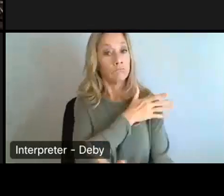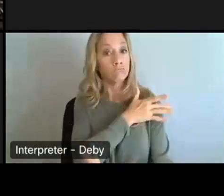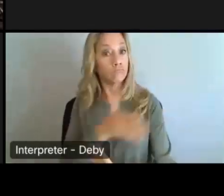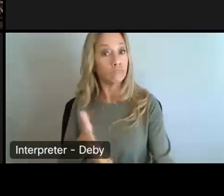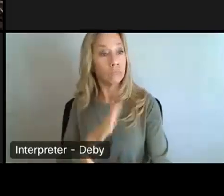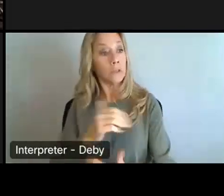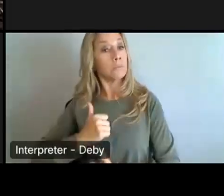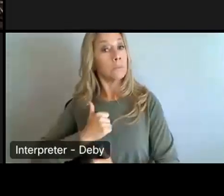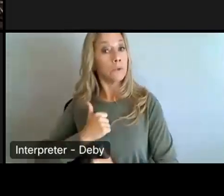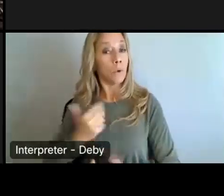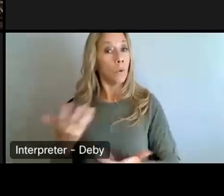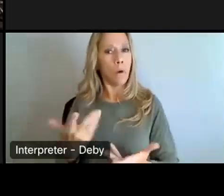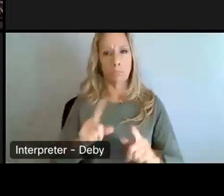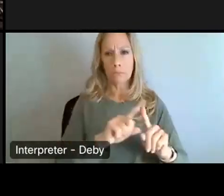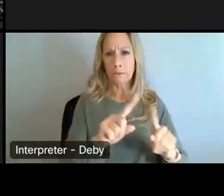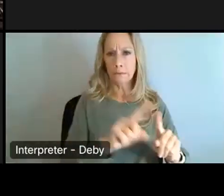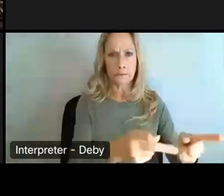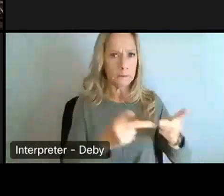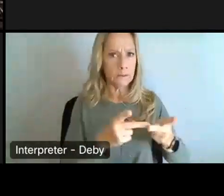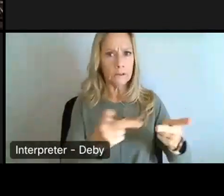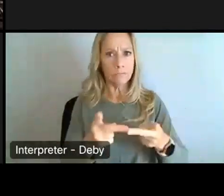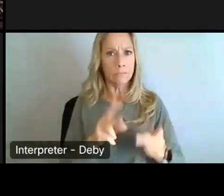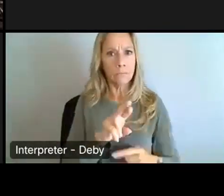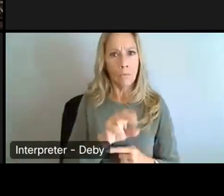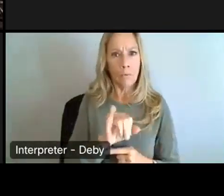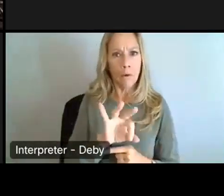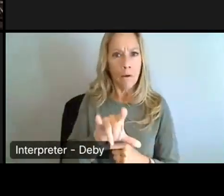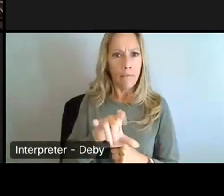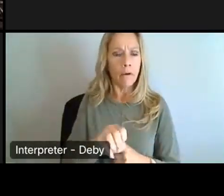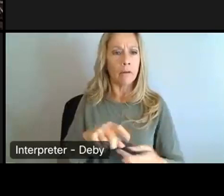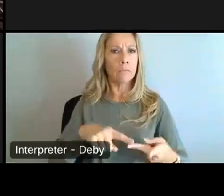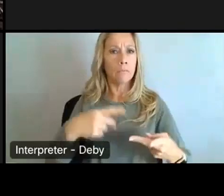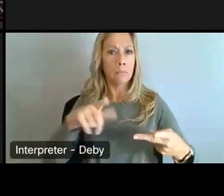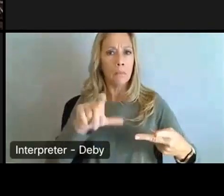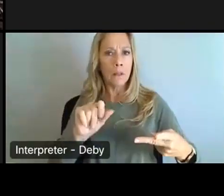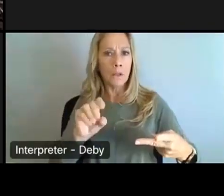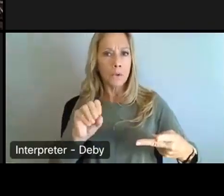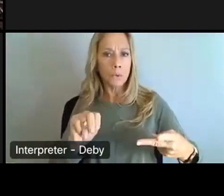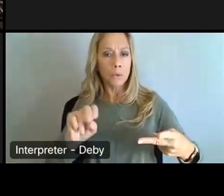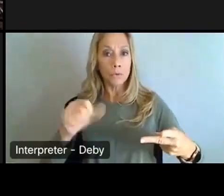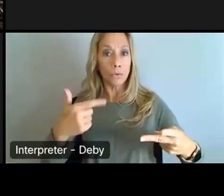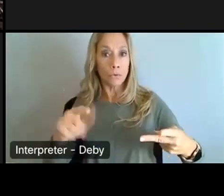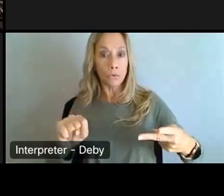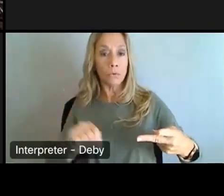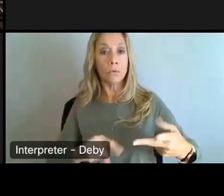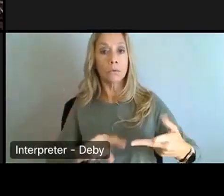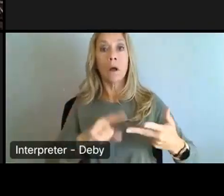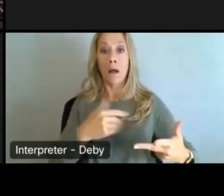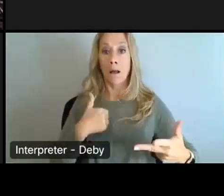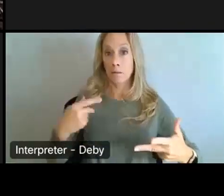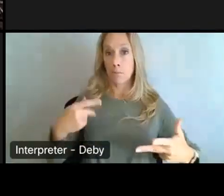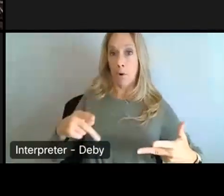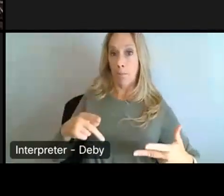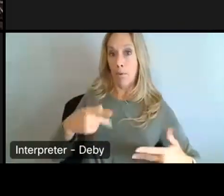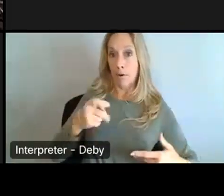he served in several positions from rifleman to platoon sergeant. In addition to his Purple Heart, Schlitz